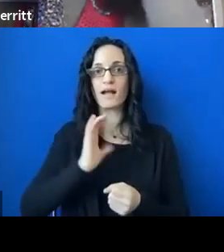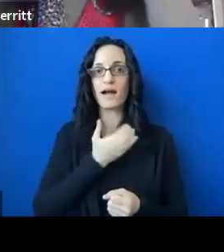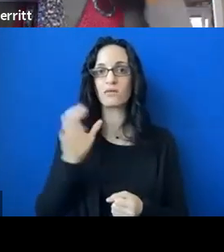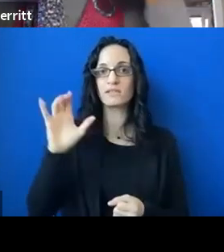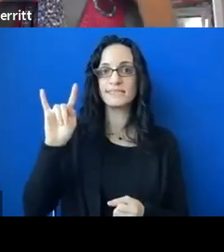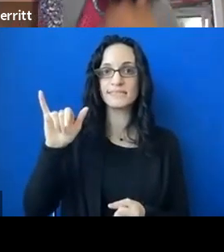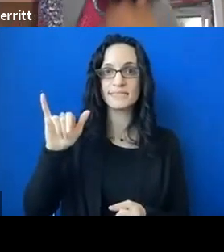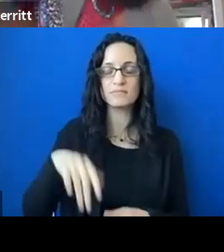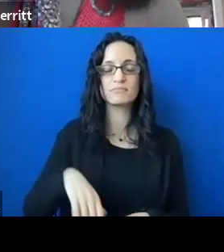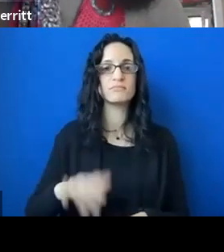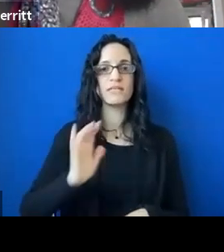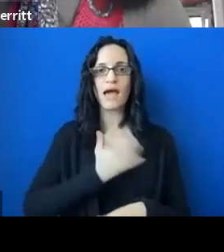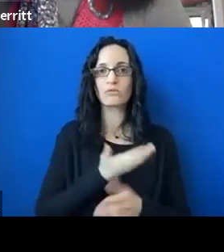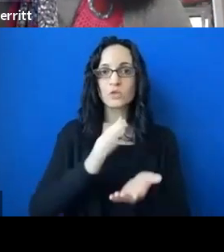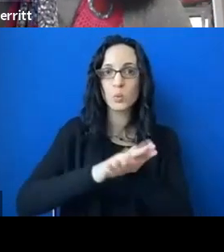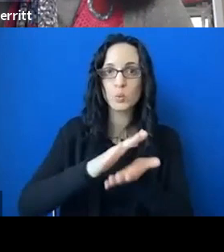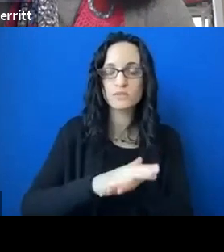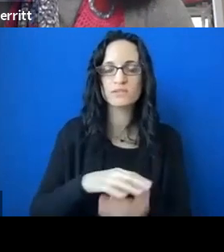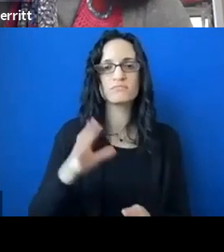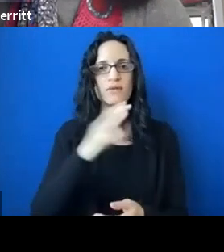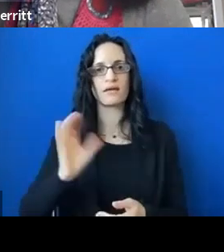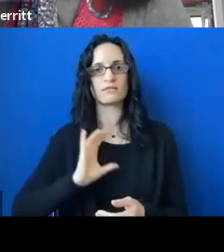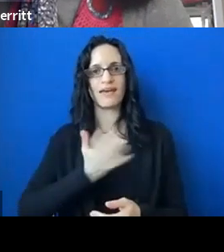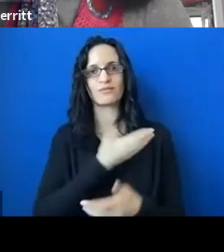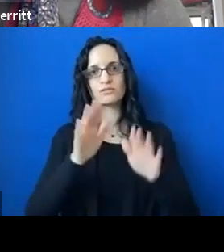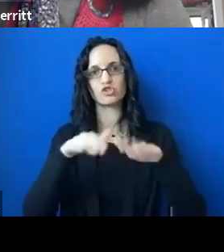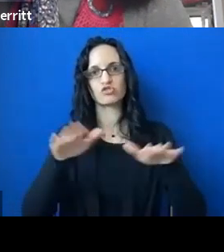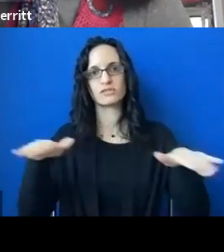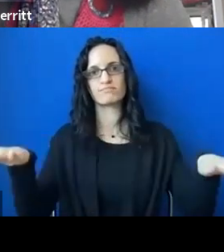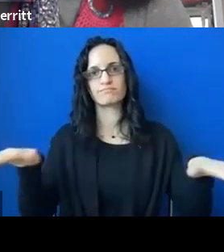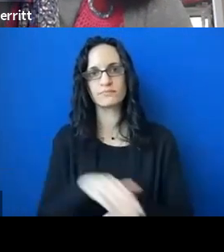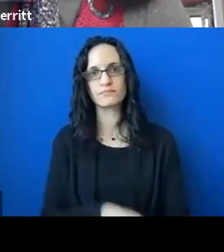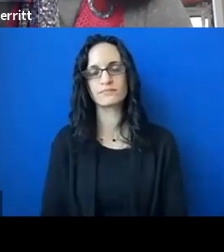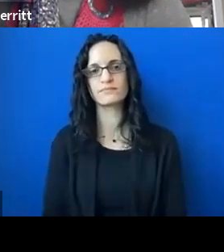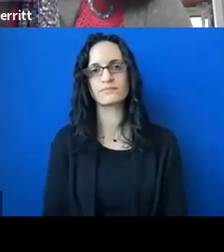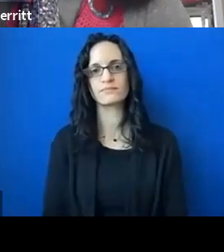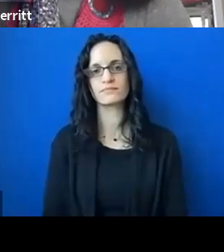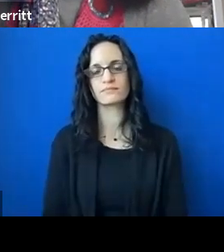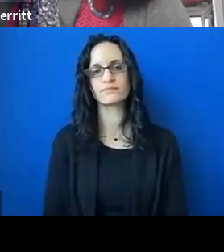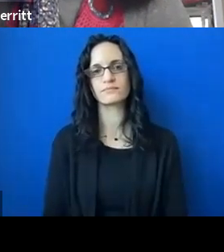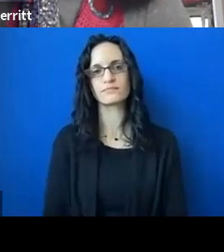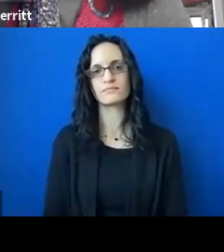schools, and for our children. I was